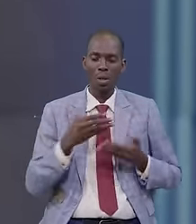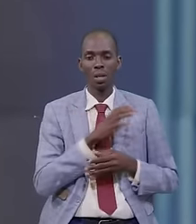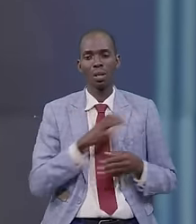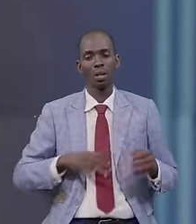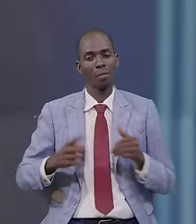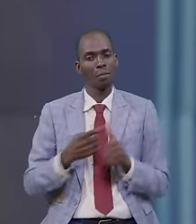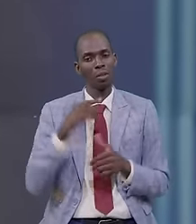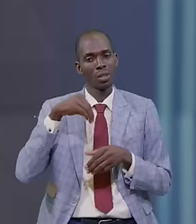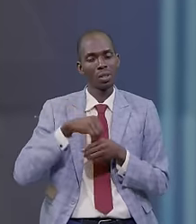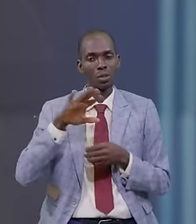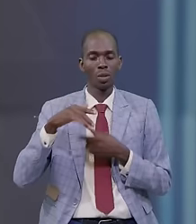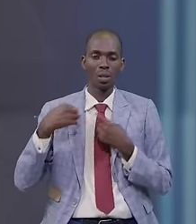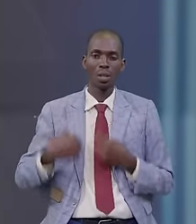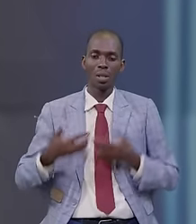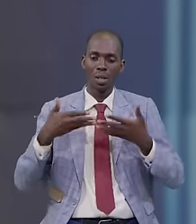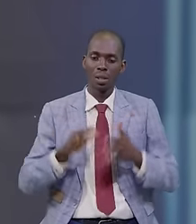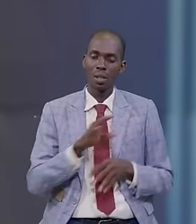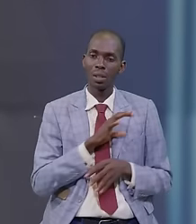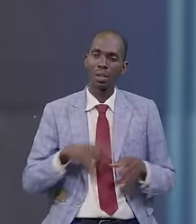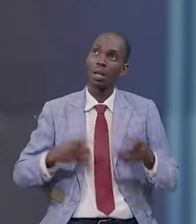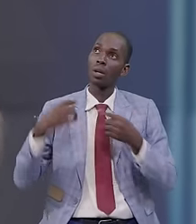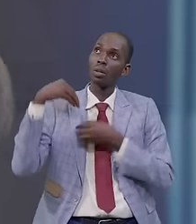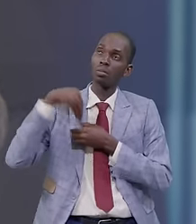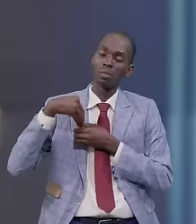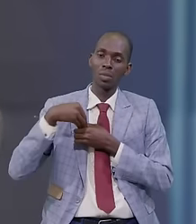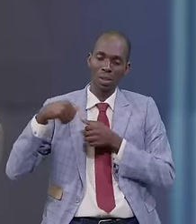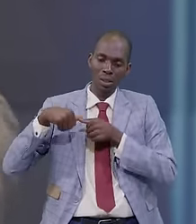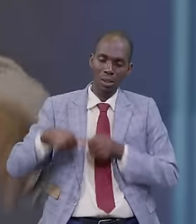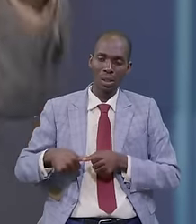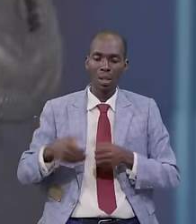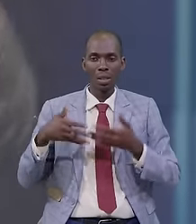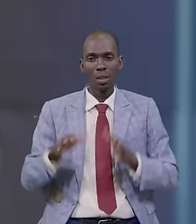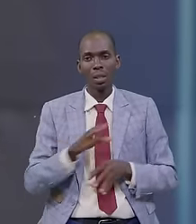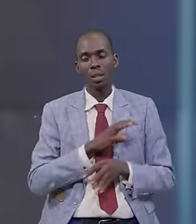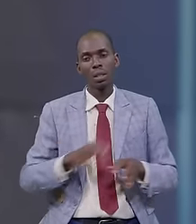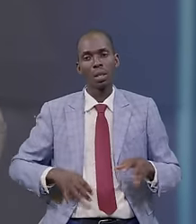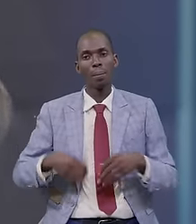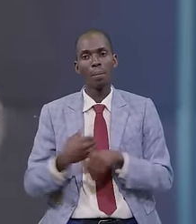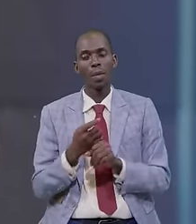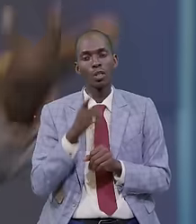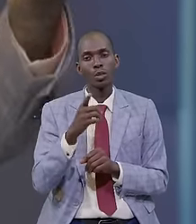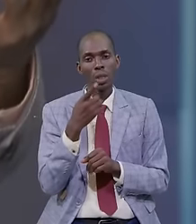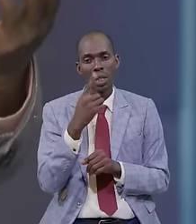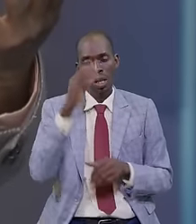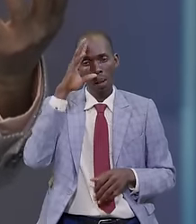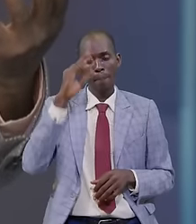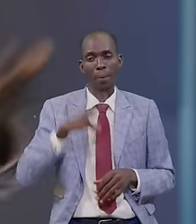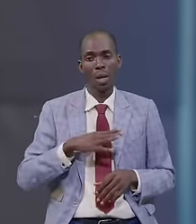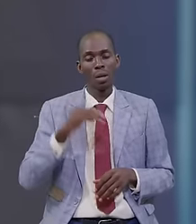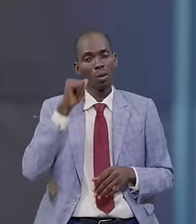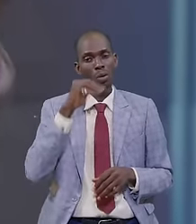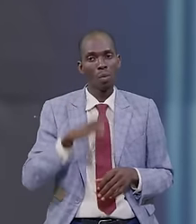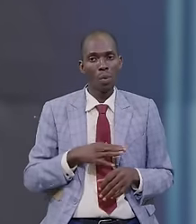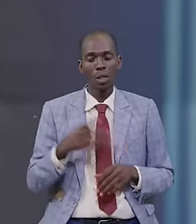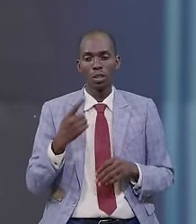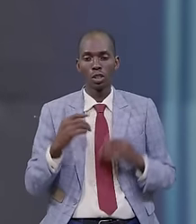today. Let him come to stay. And let him make you a man, a woman, a lady, a young